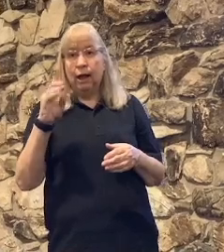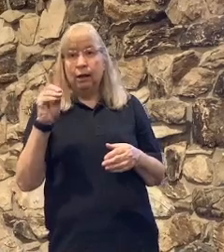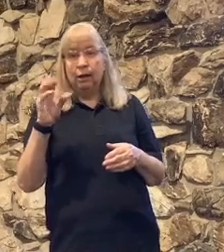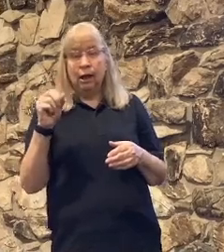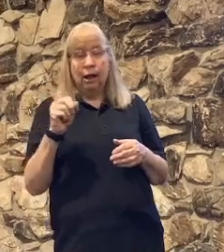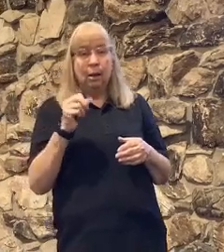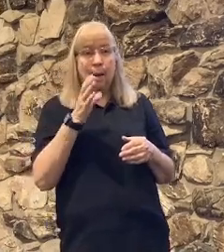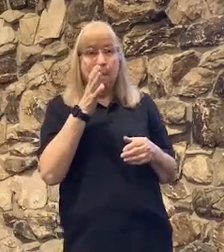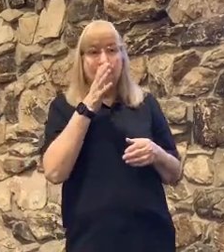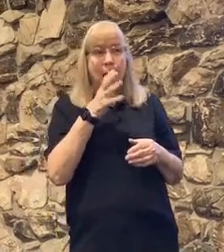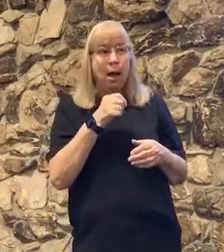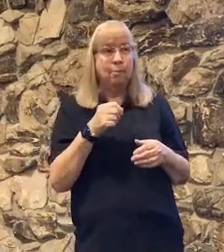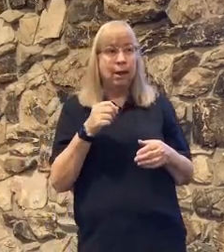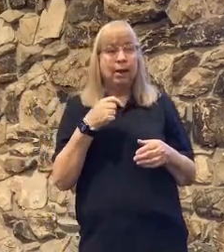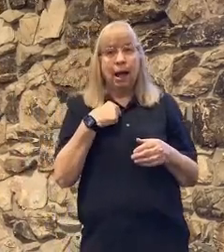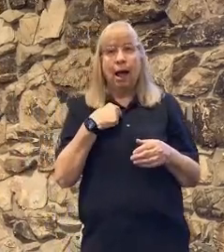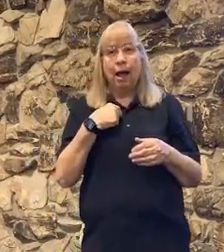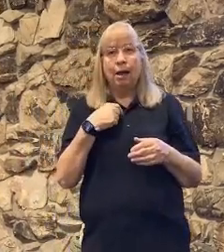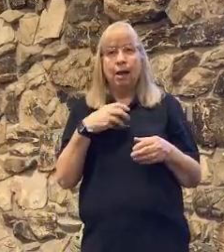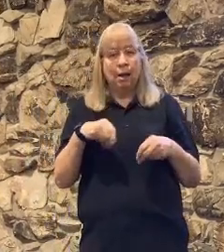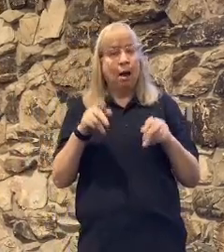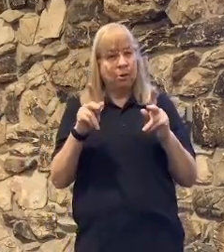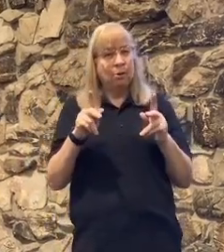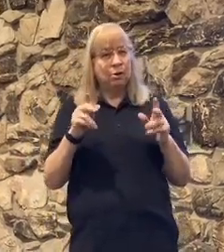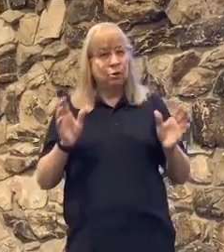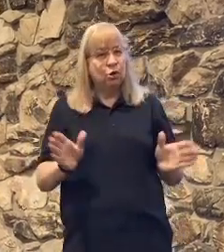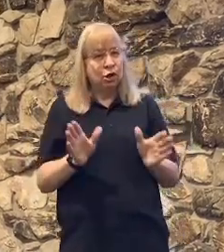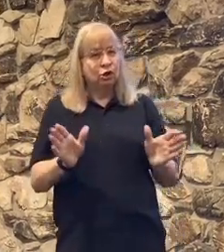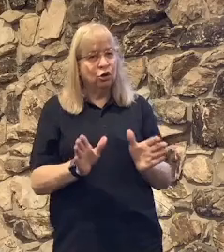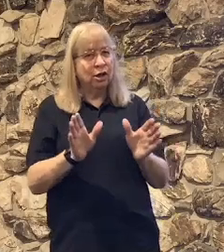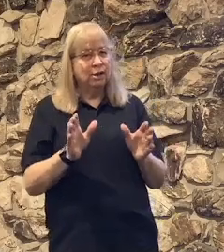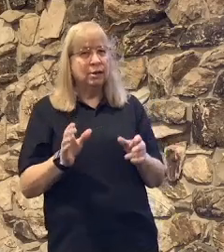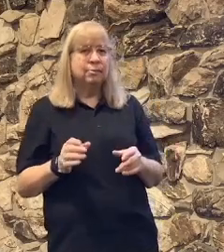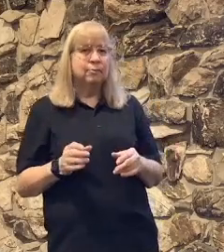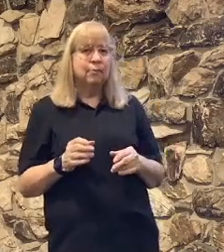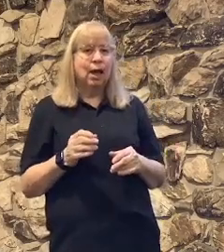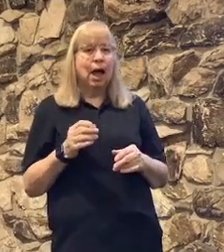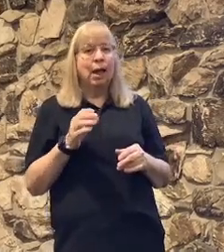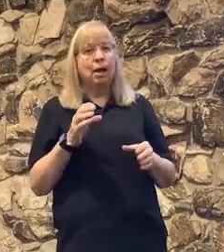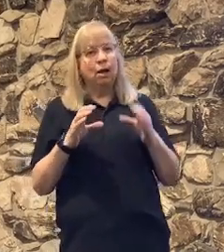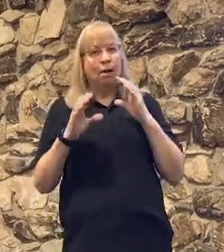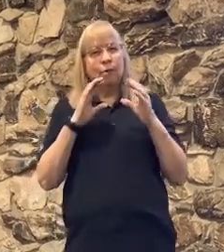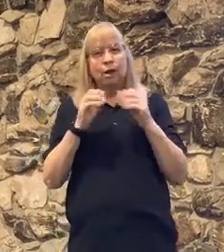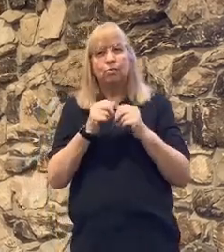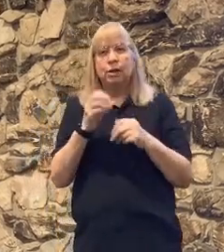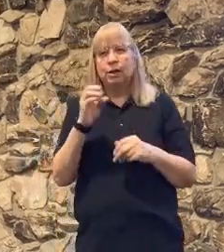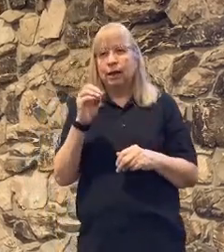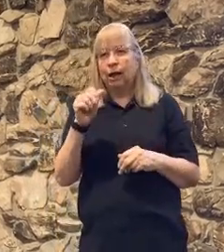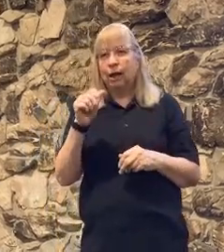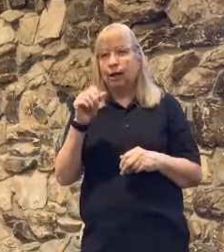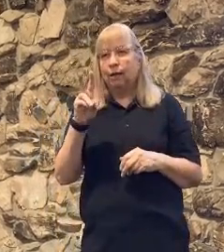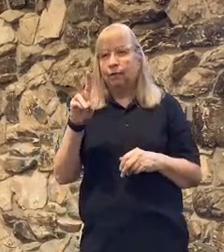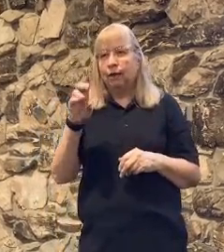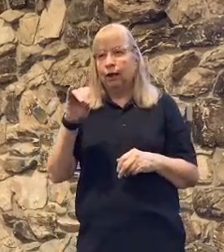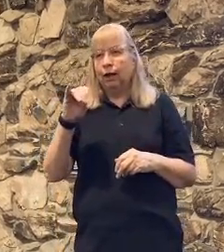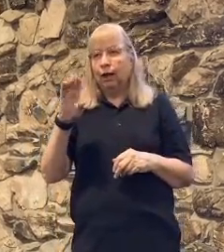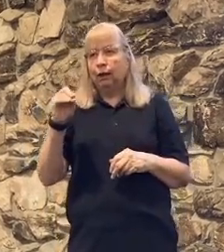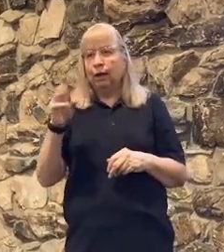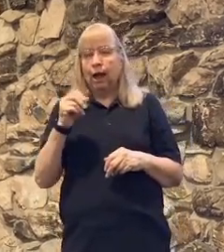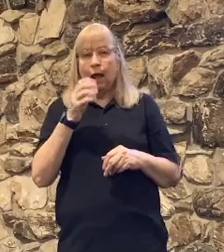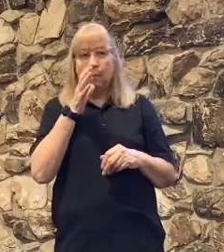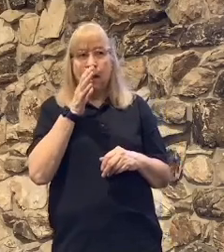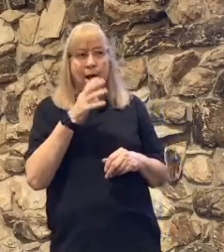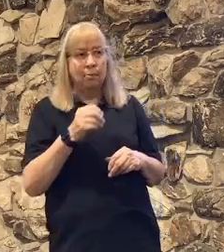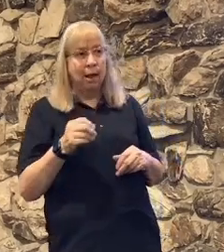give a little bit of encouragement. So I had conversations with David, and I had conversations with his mom. And so one